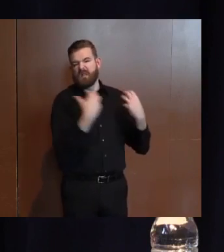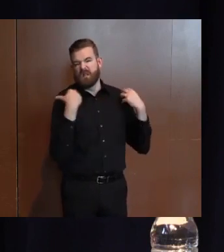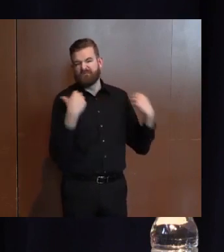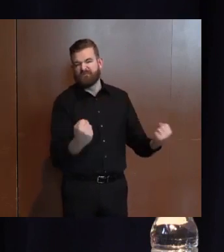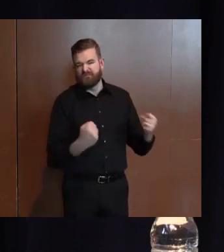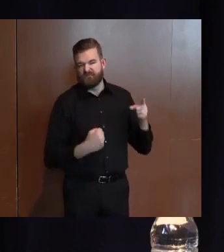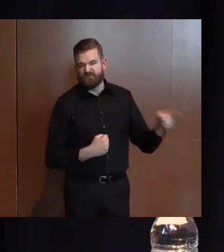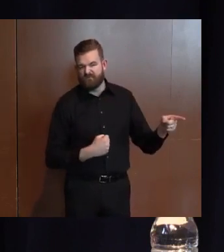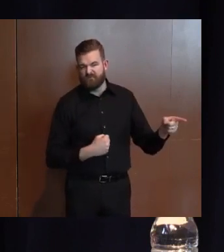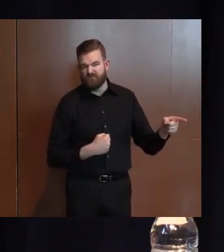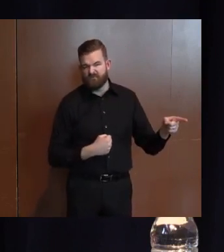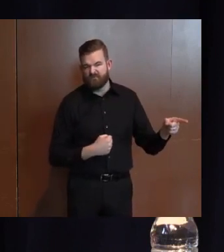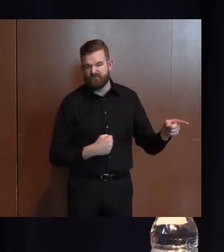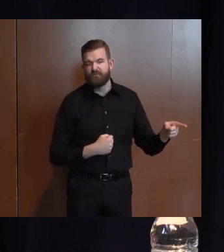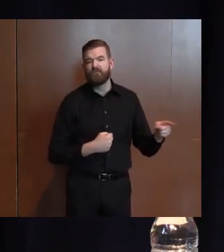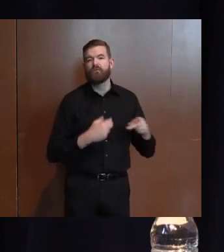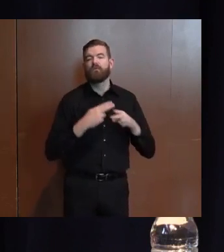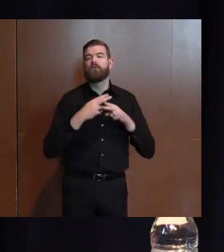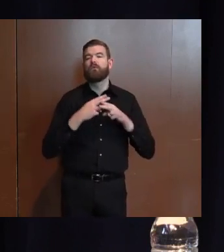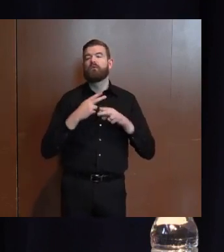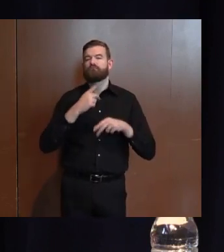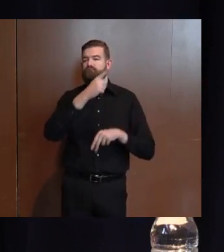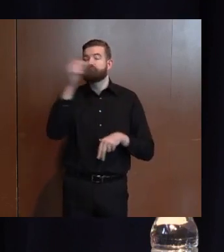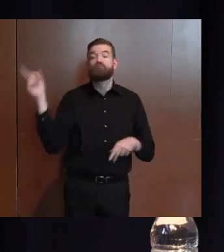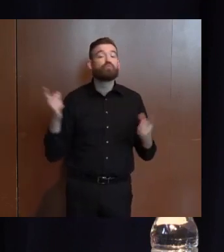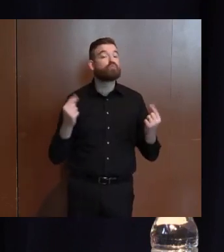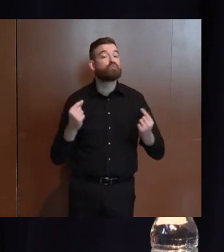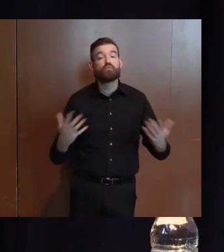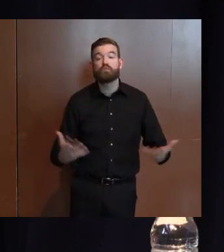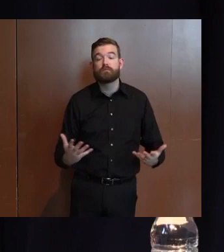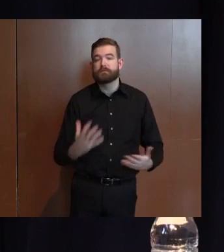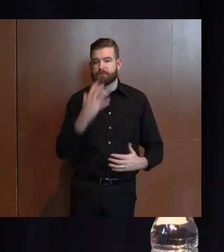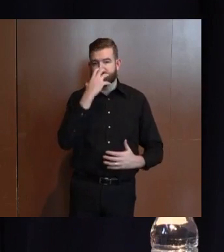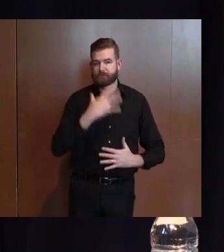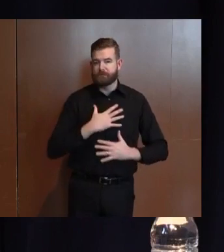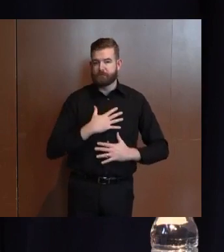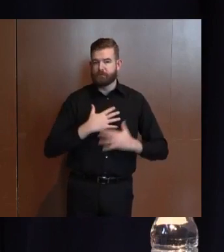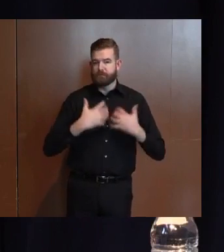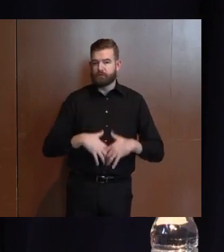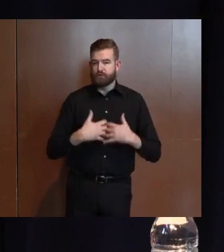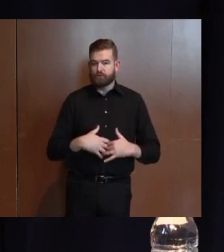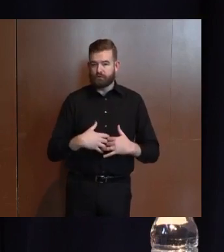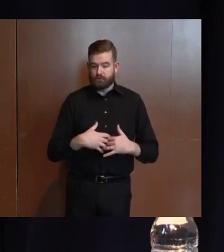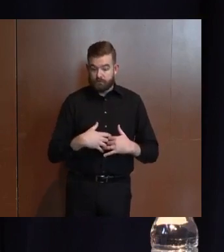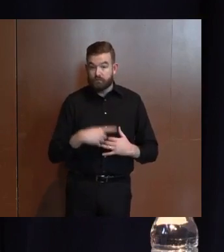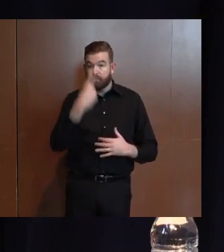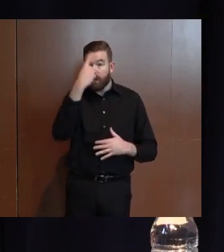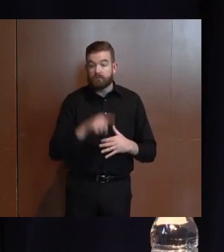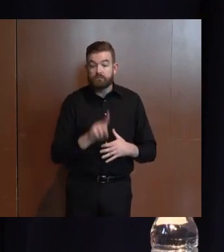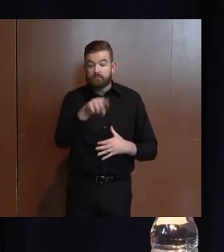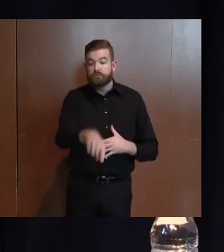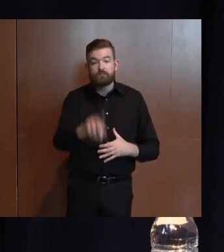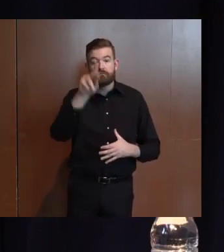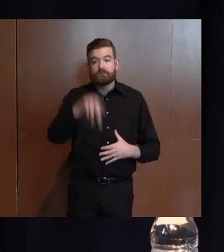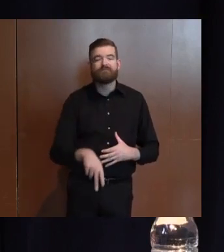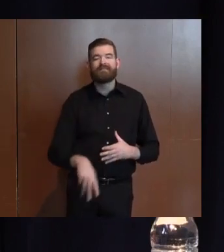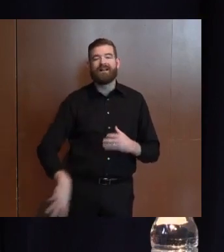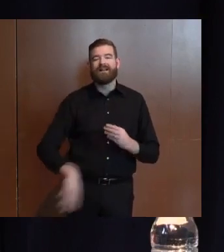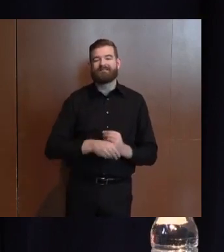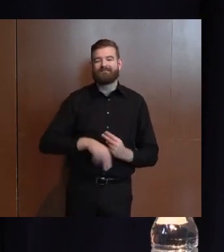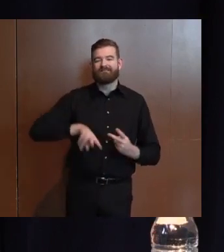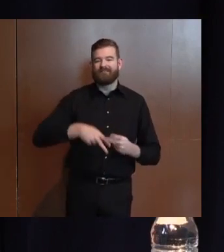status. That was divert status for various reasons. Some due to overcrowding in their emergency rooms,